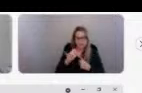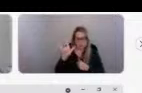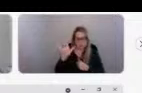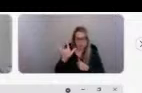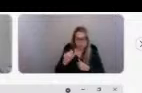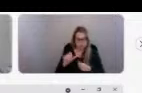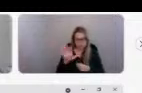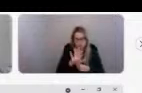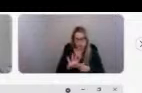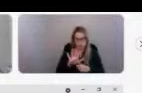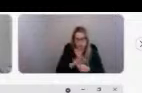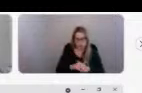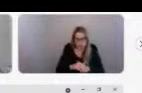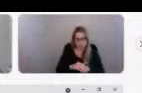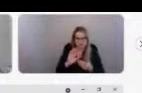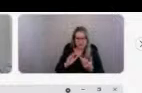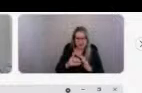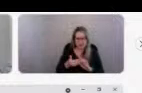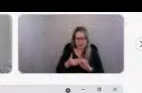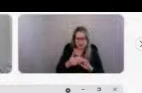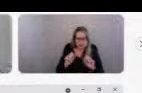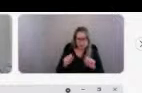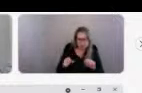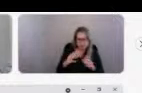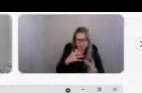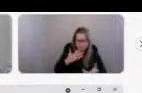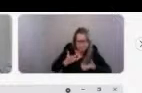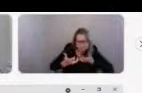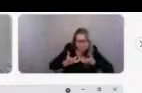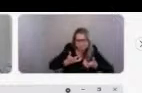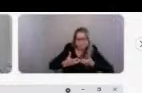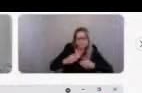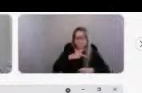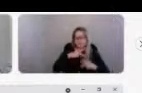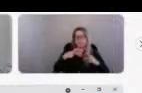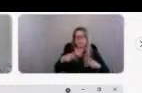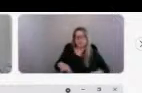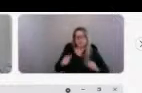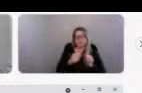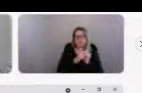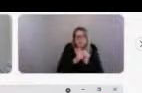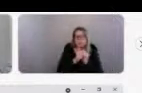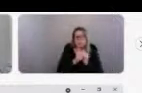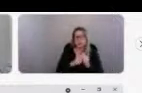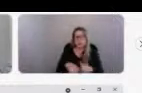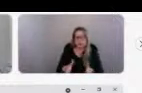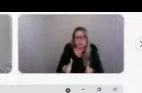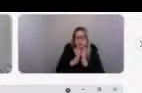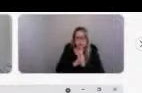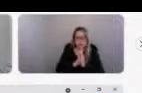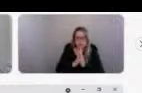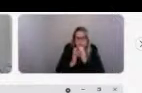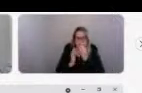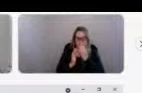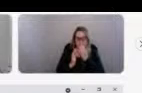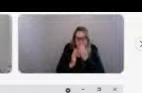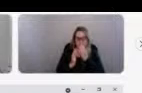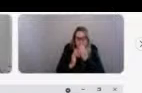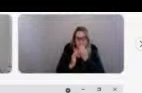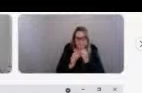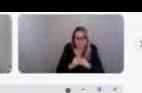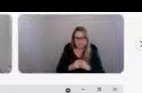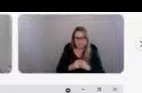areas how in the heck are you going to interact physically together so i would ask you very very